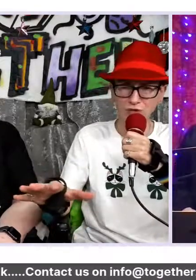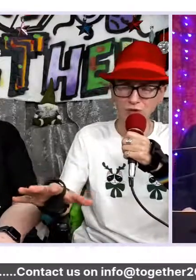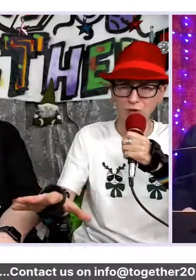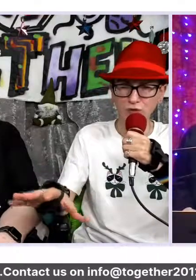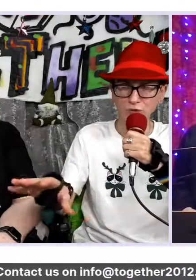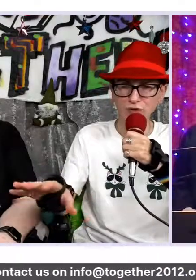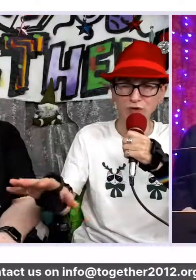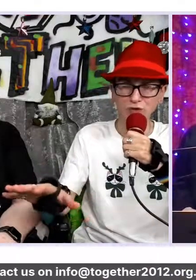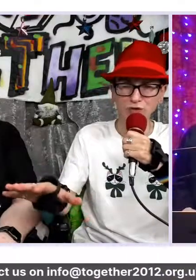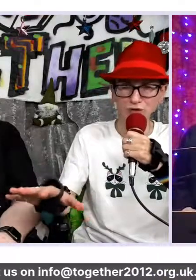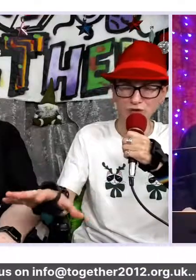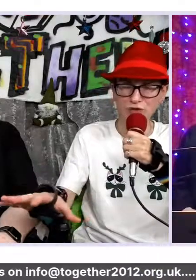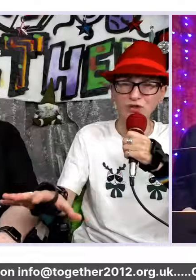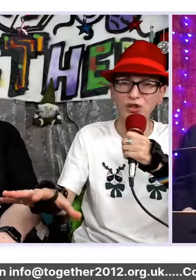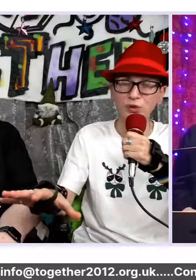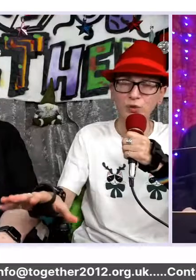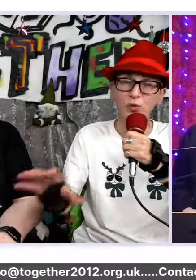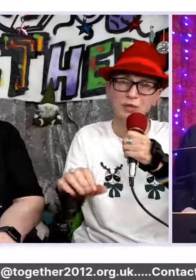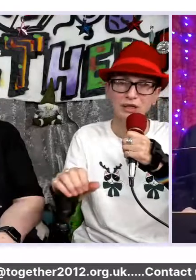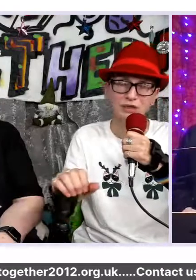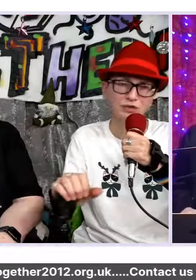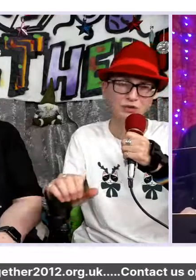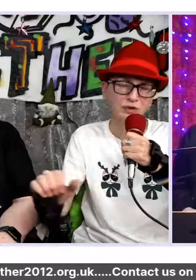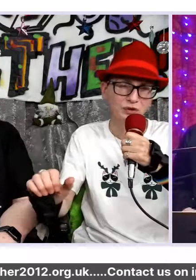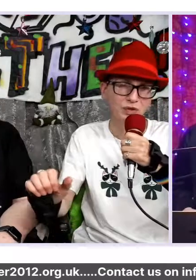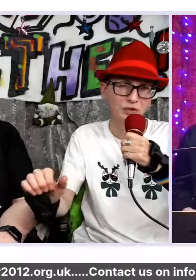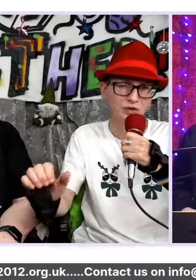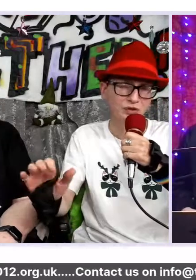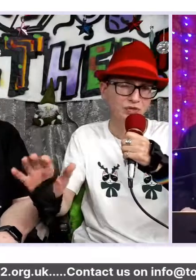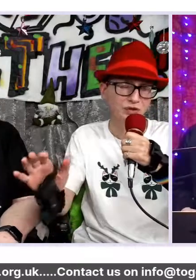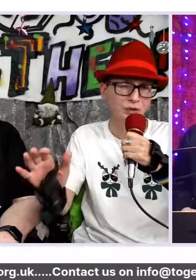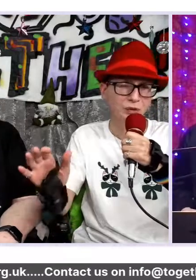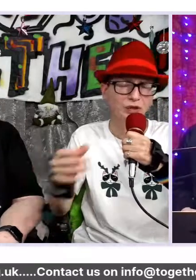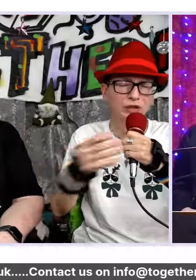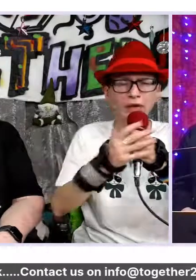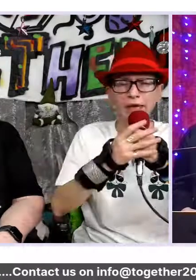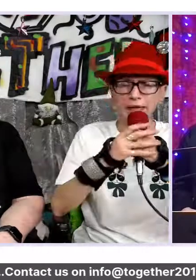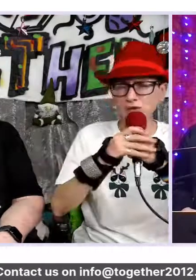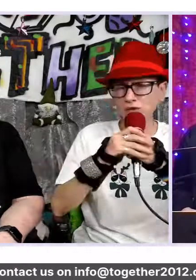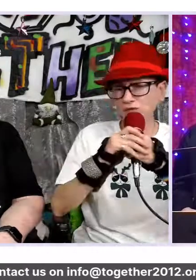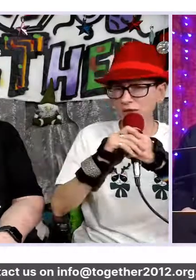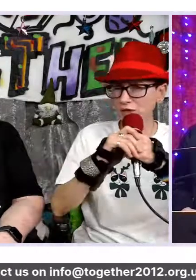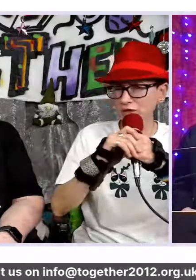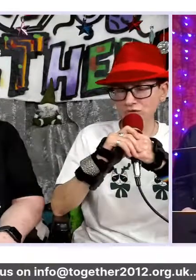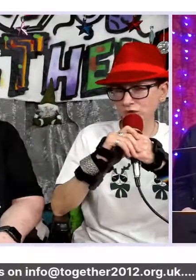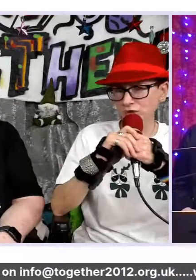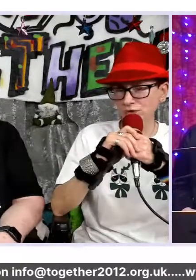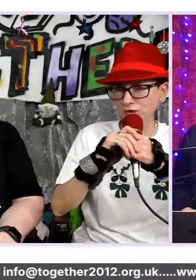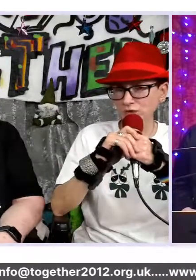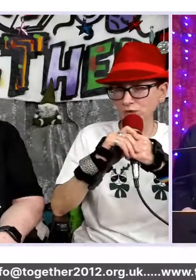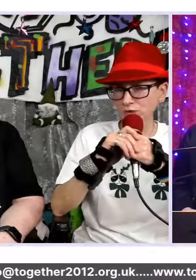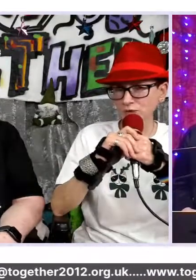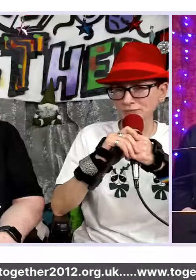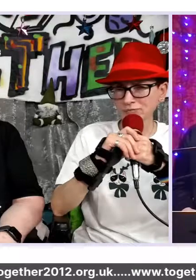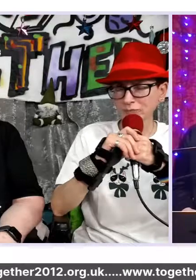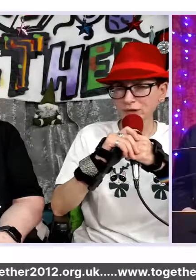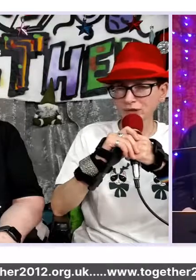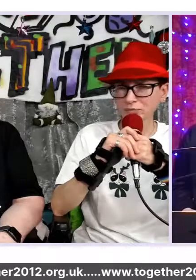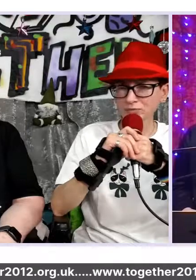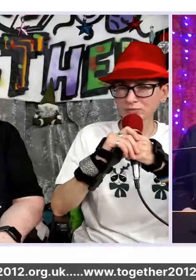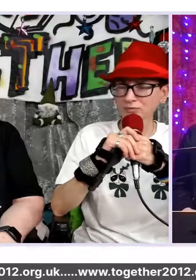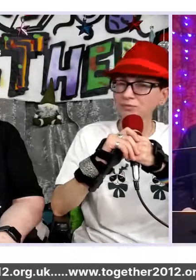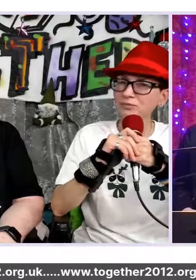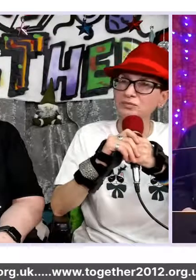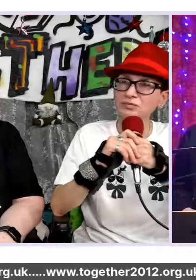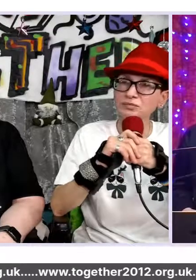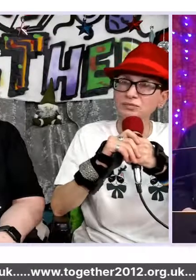artists on the floor of the broadcasting studio, all making different sounds very, very quickly. It's very, very skilled. And